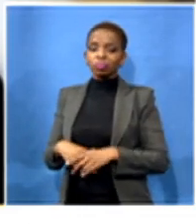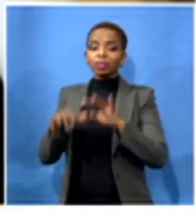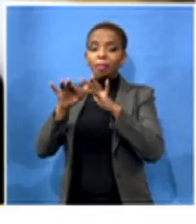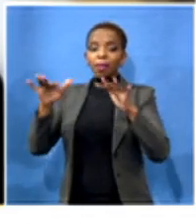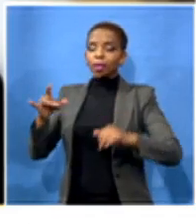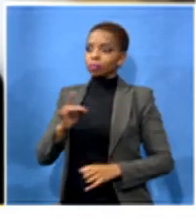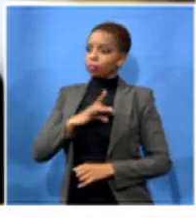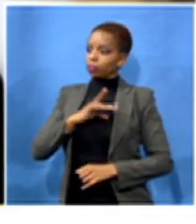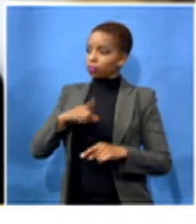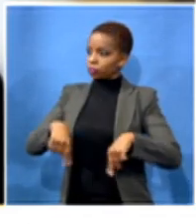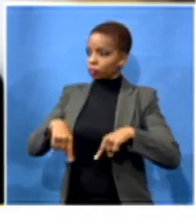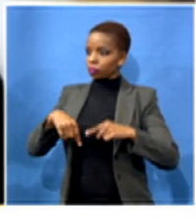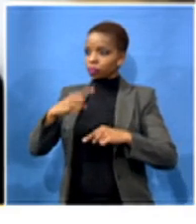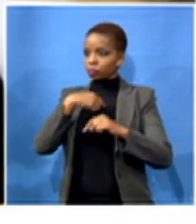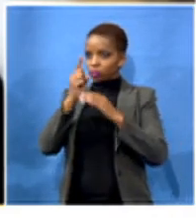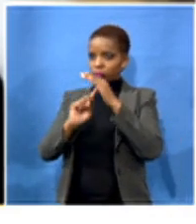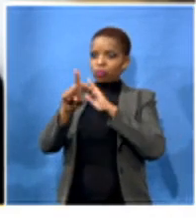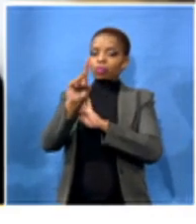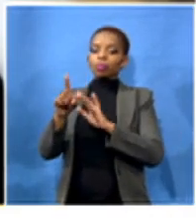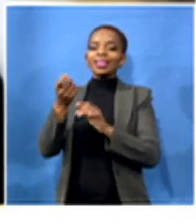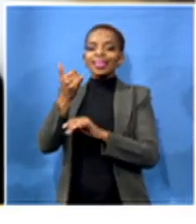out unless it's COVID-19 related.